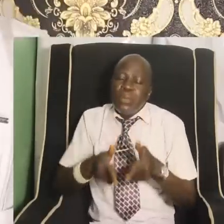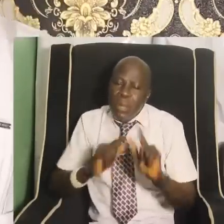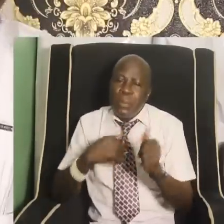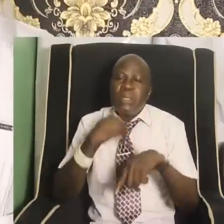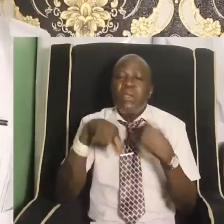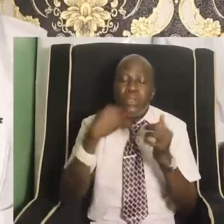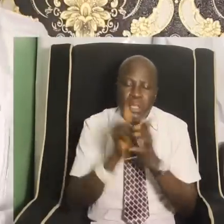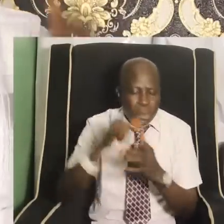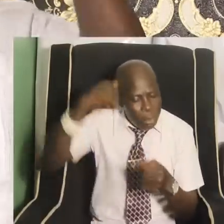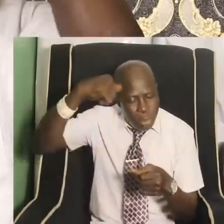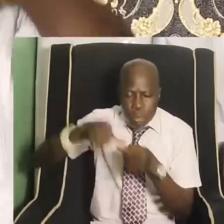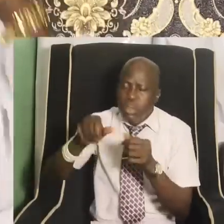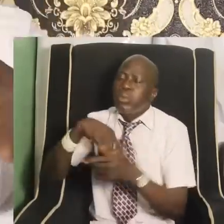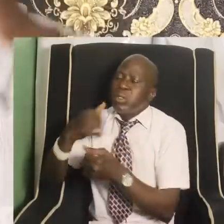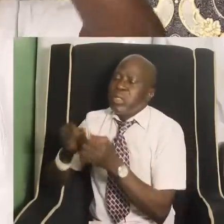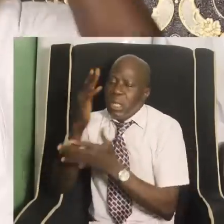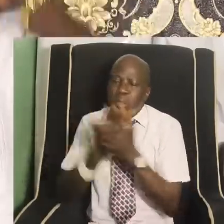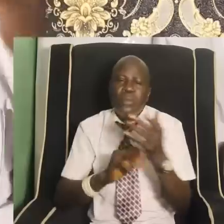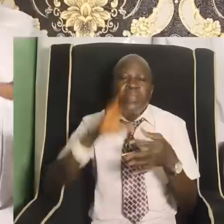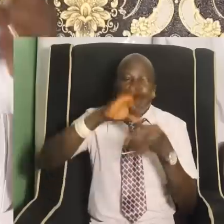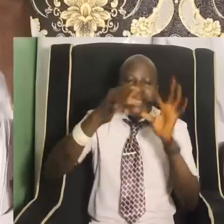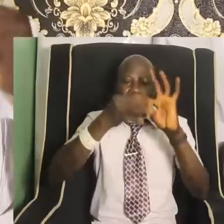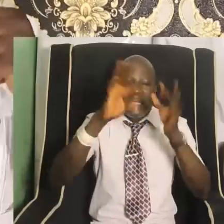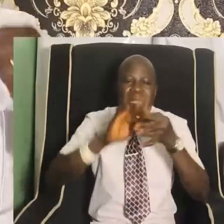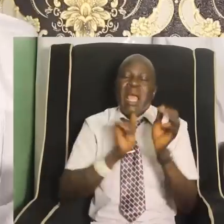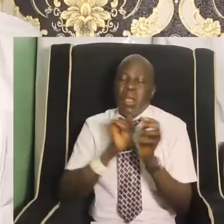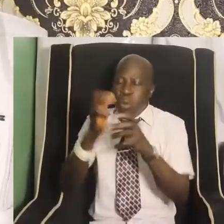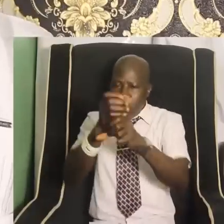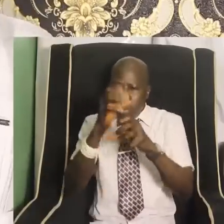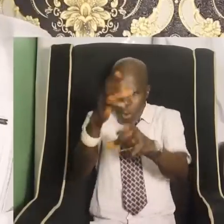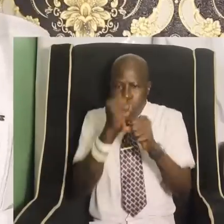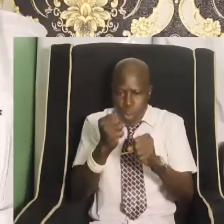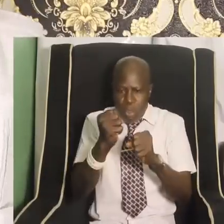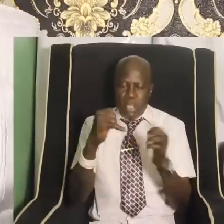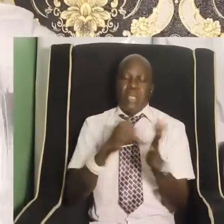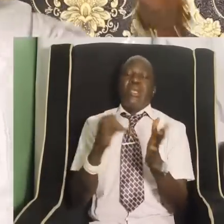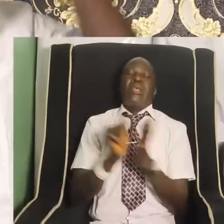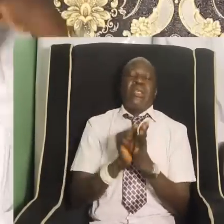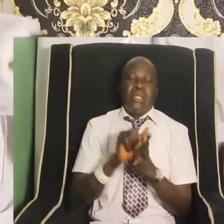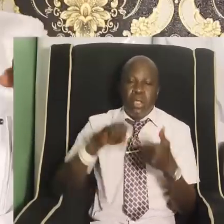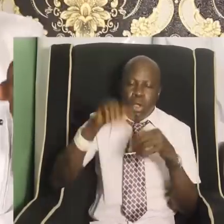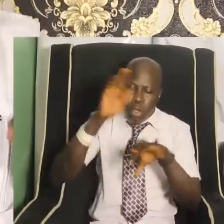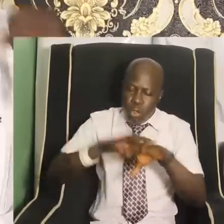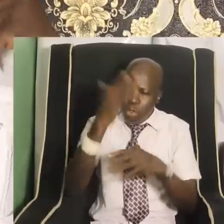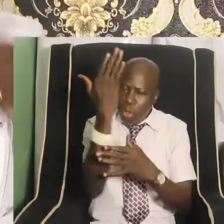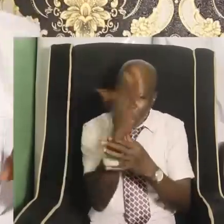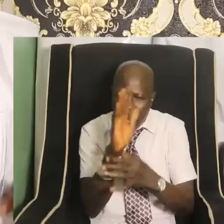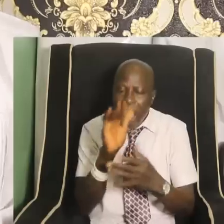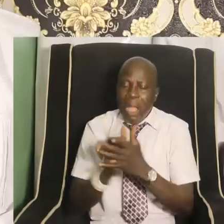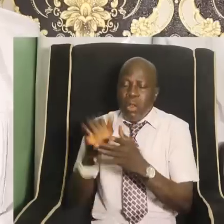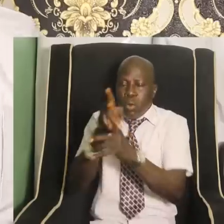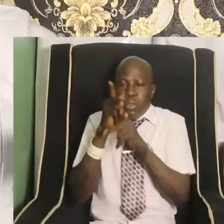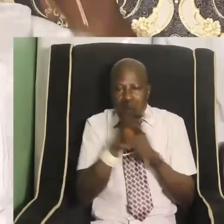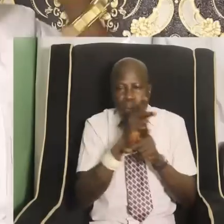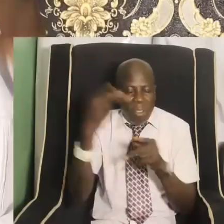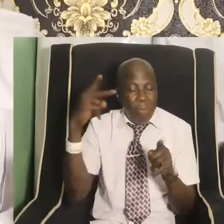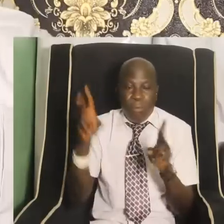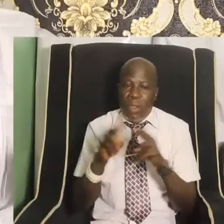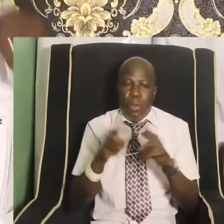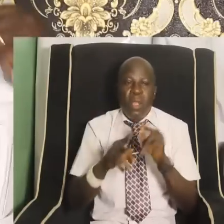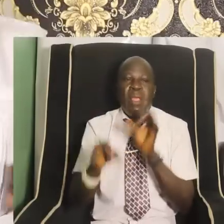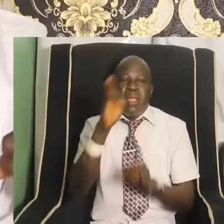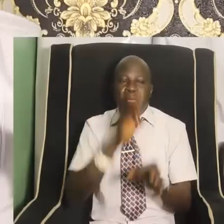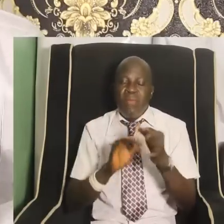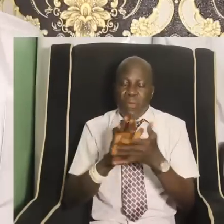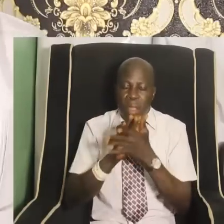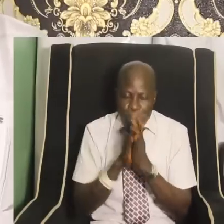children, this is the great secret, and I want you to hold on to. I want you to keep it very well. To bang back,